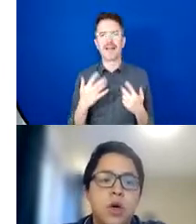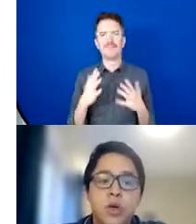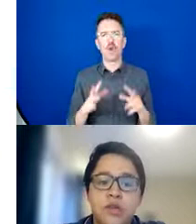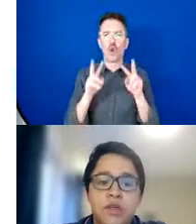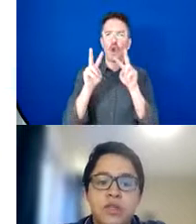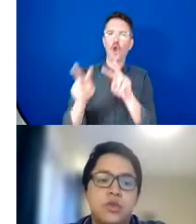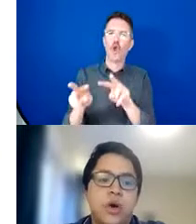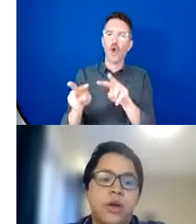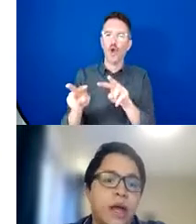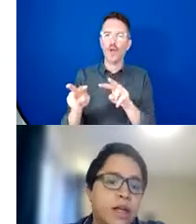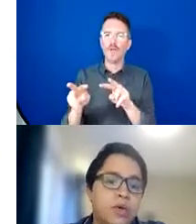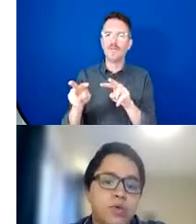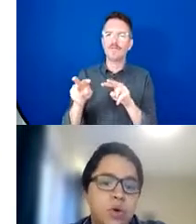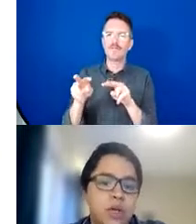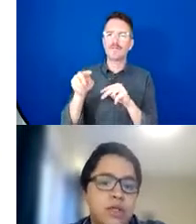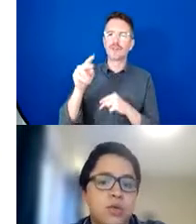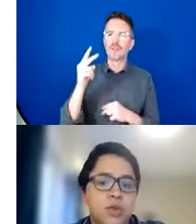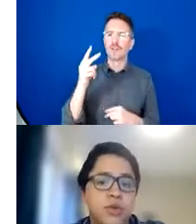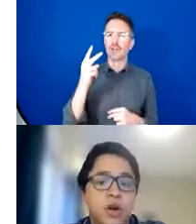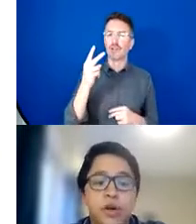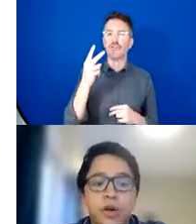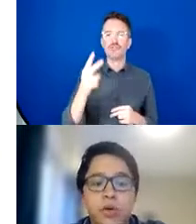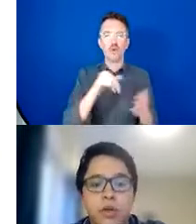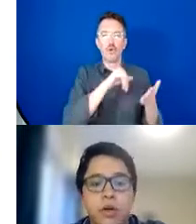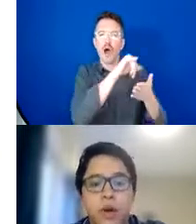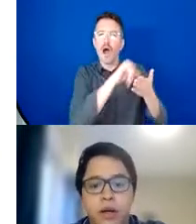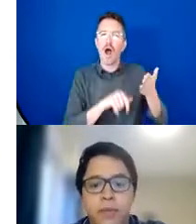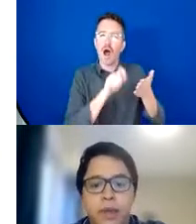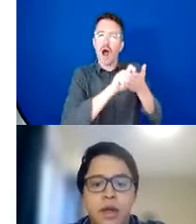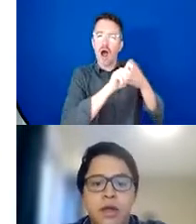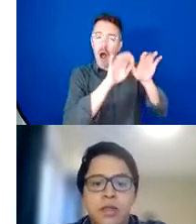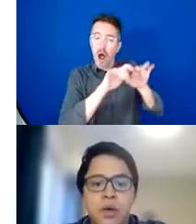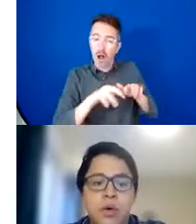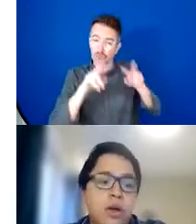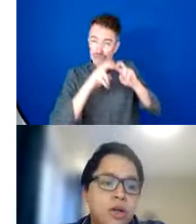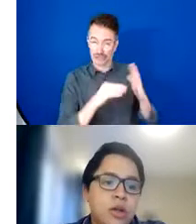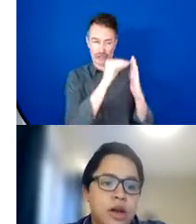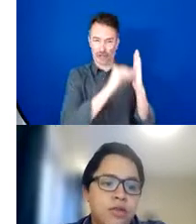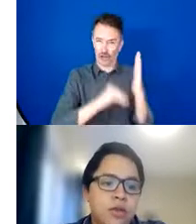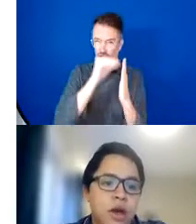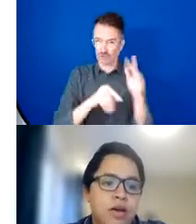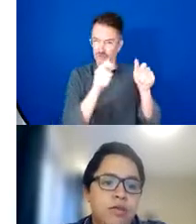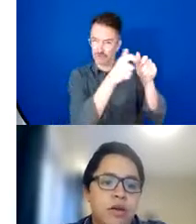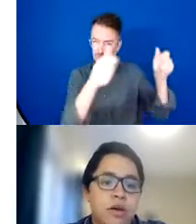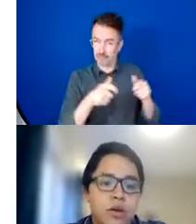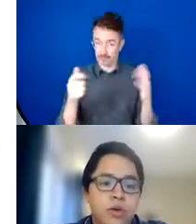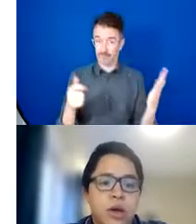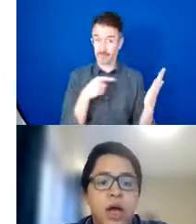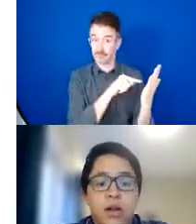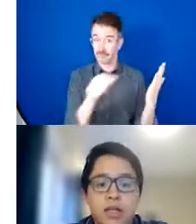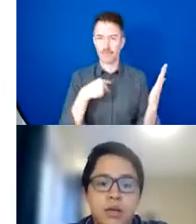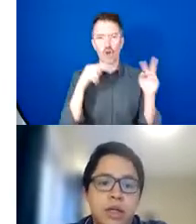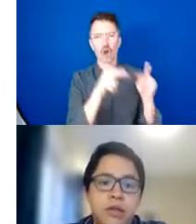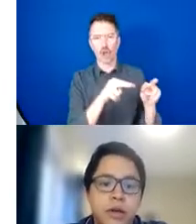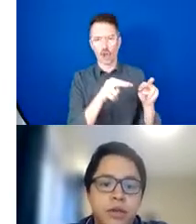us which of these two are you likely to quote as a source for an article that you're writing. So on your left, you have an article